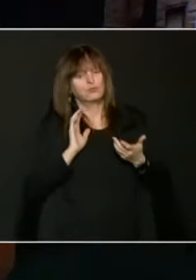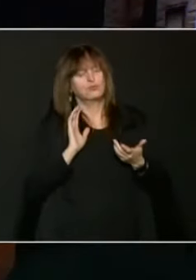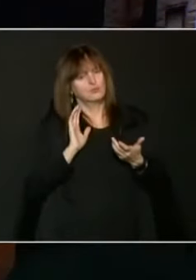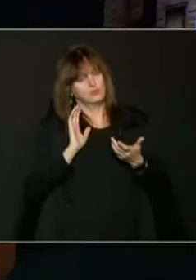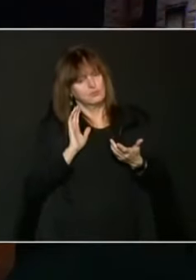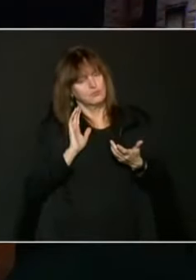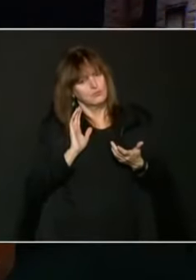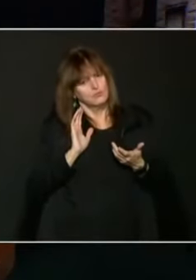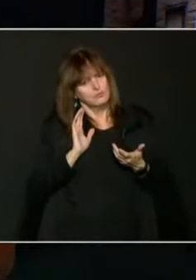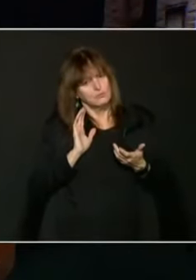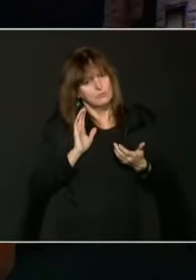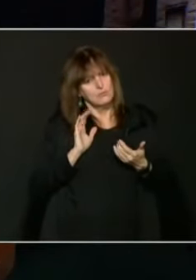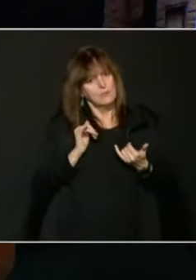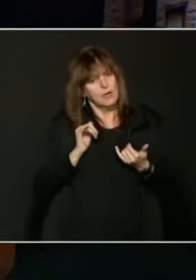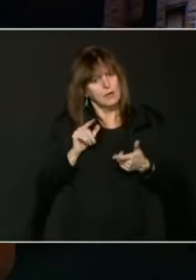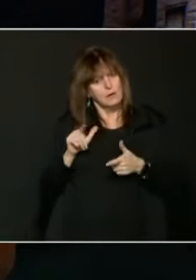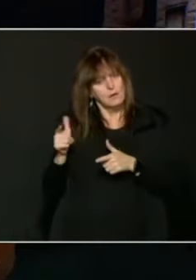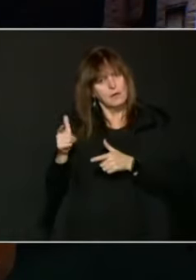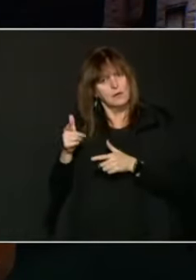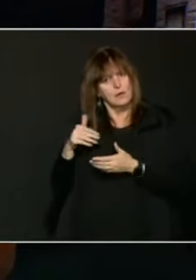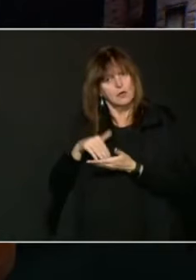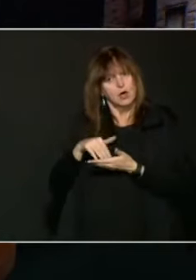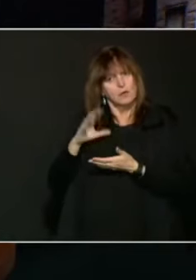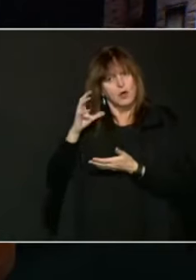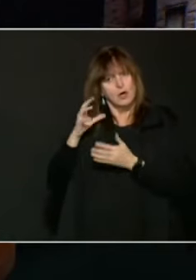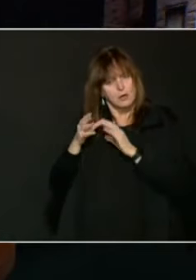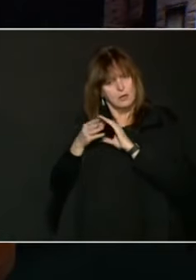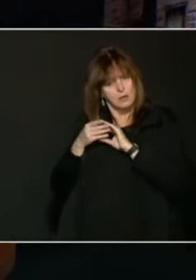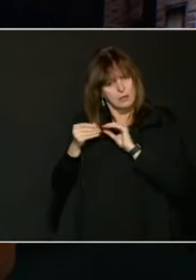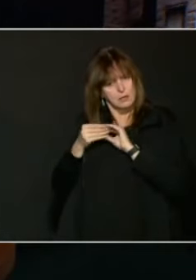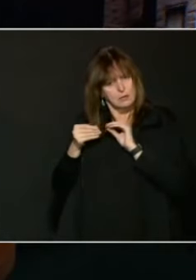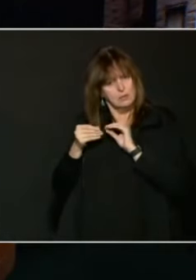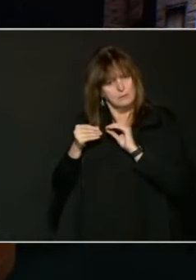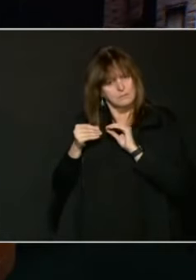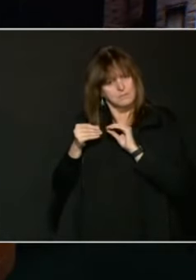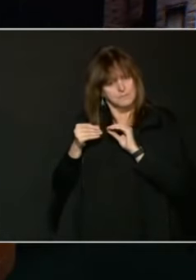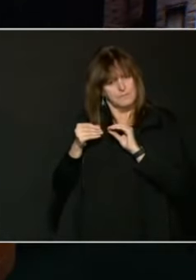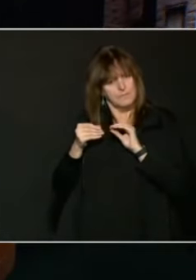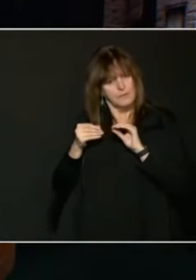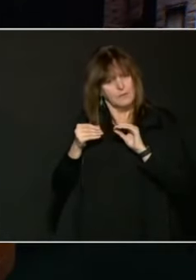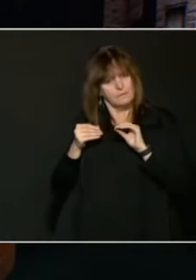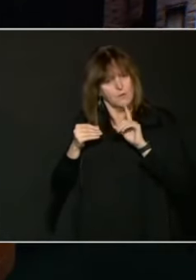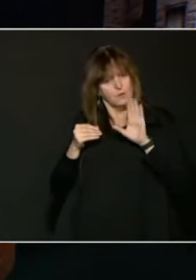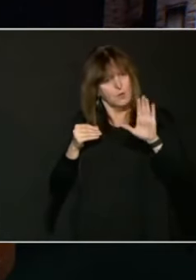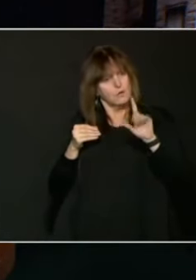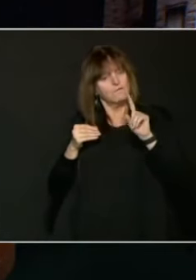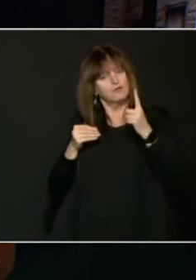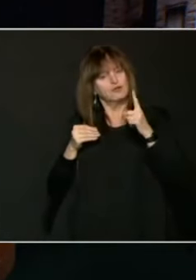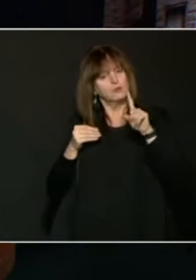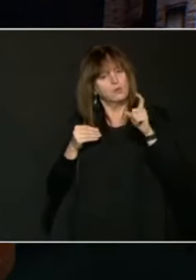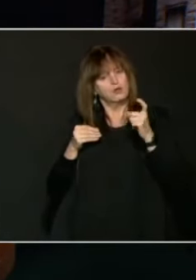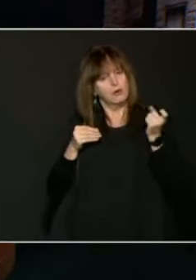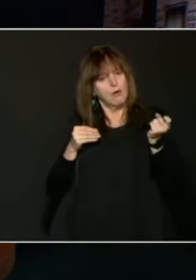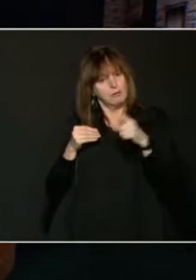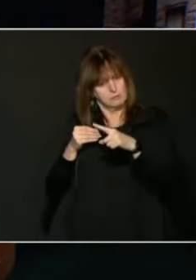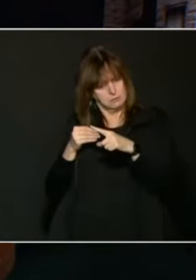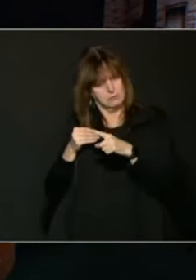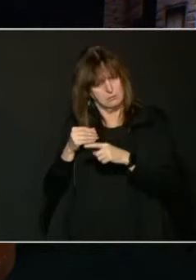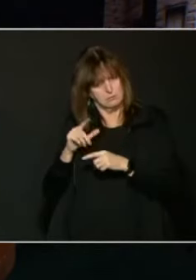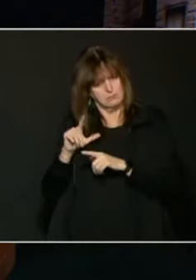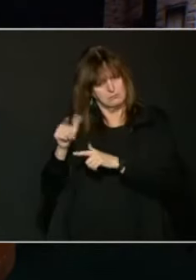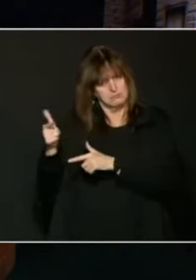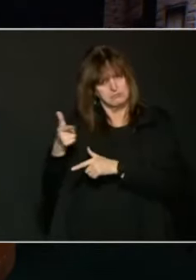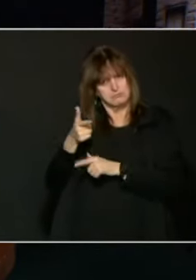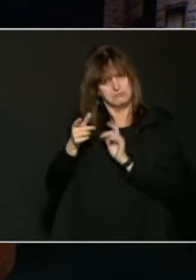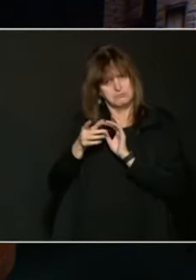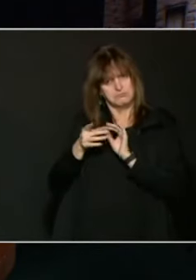let Dr. Brown answer, I think, the question you're asking me for about how that would affect the curves and graphs that Dr. Brown had noted.